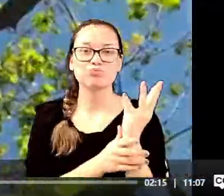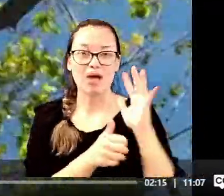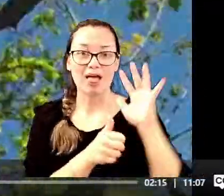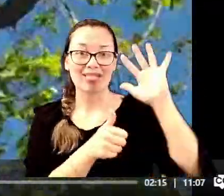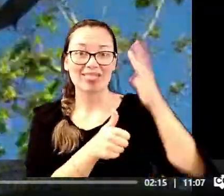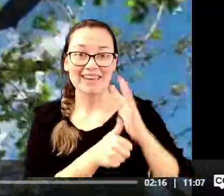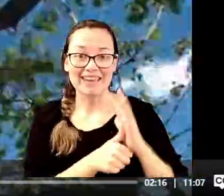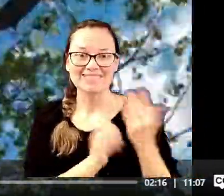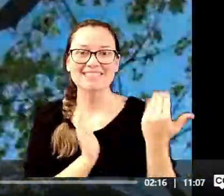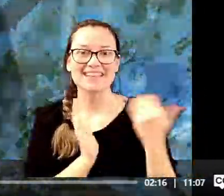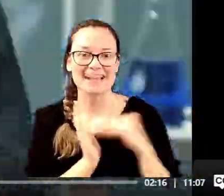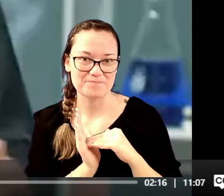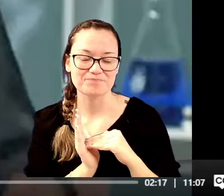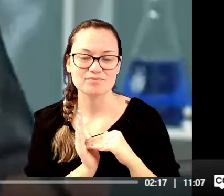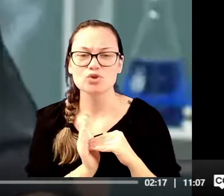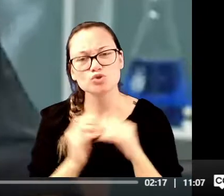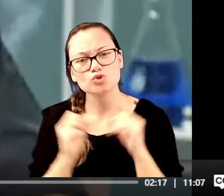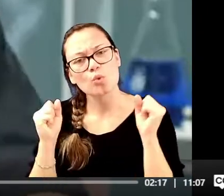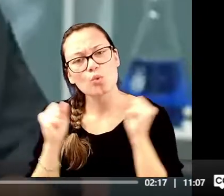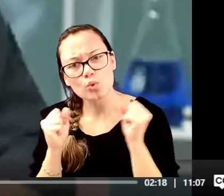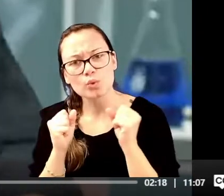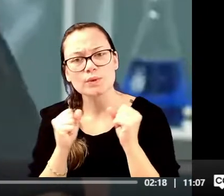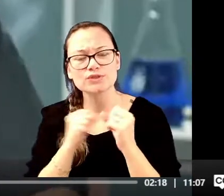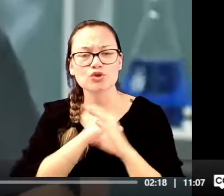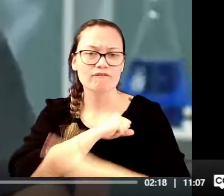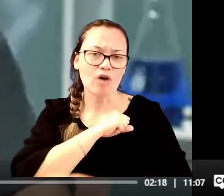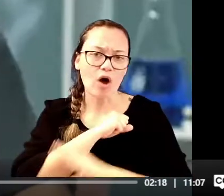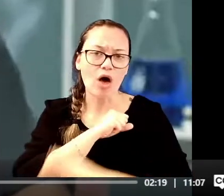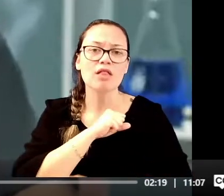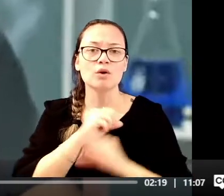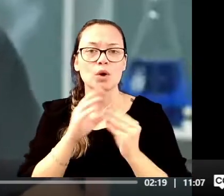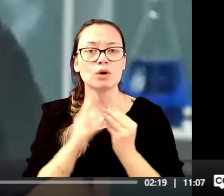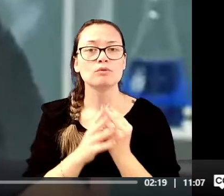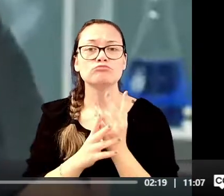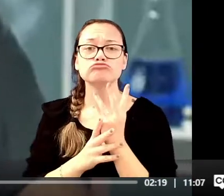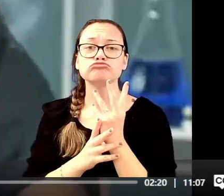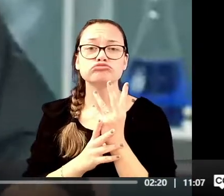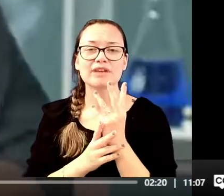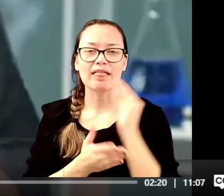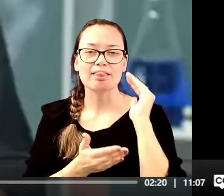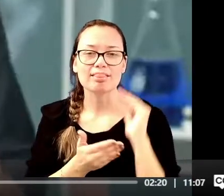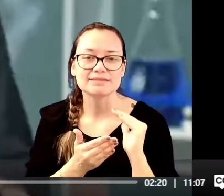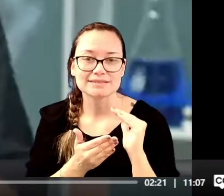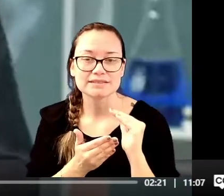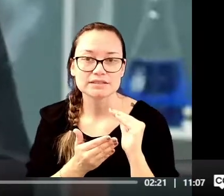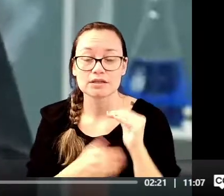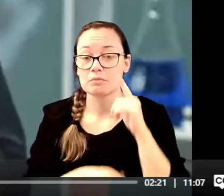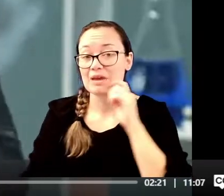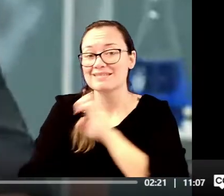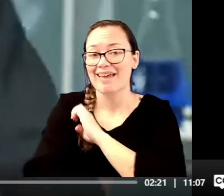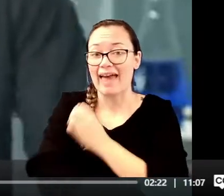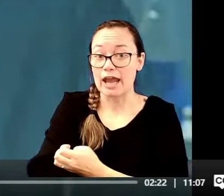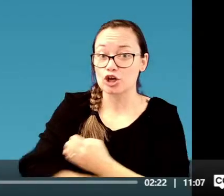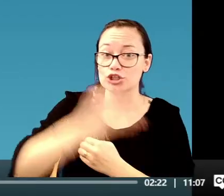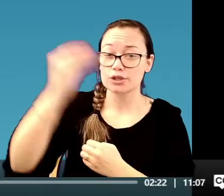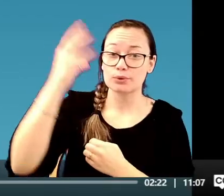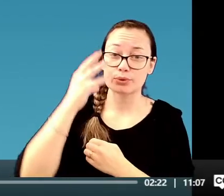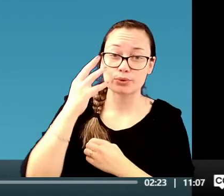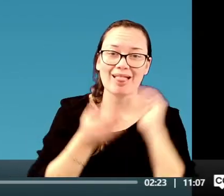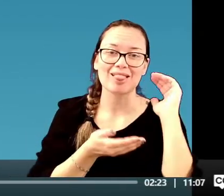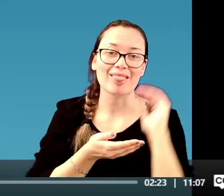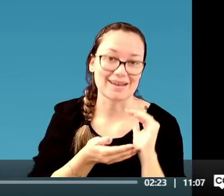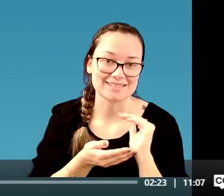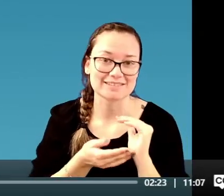again. So they just kind of shut down in the winter. And that's really because of that energy source has become less plentiful. So from